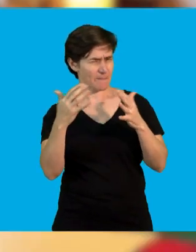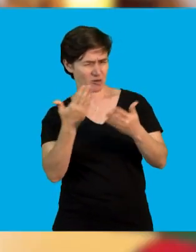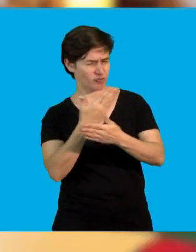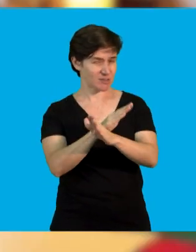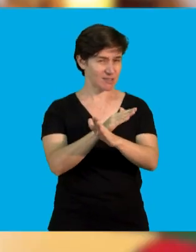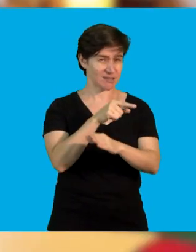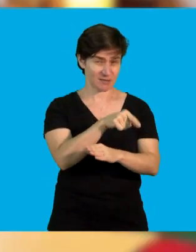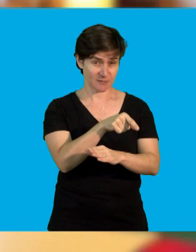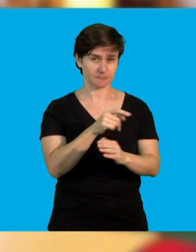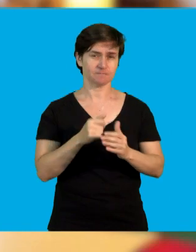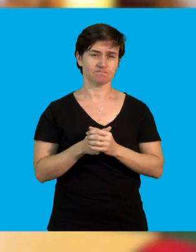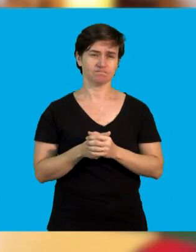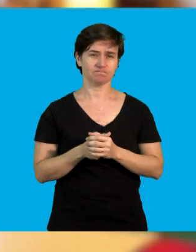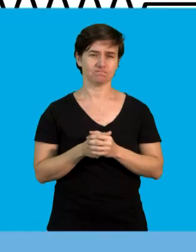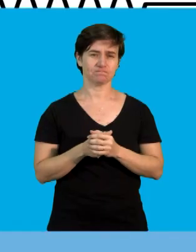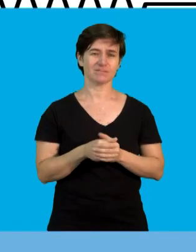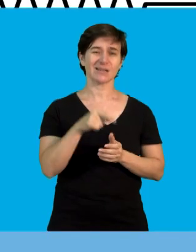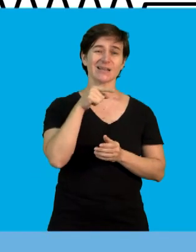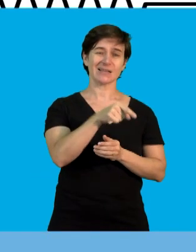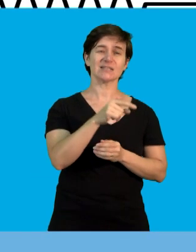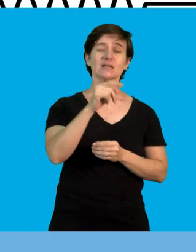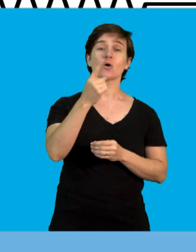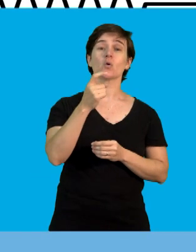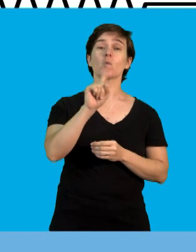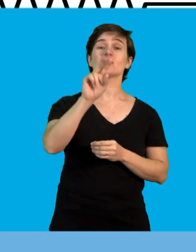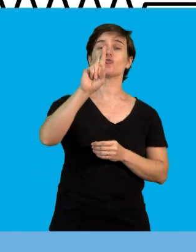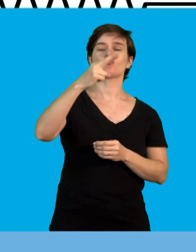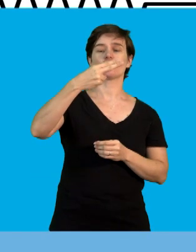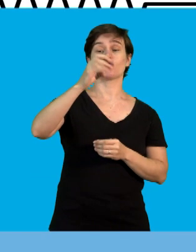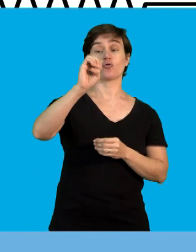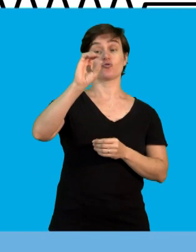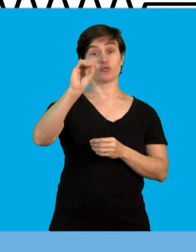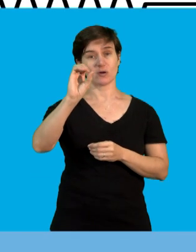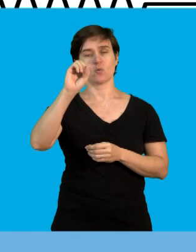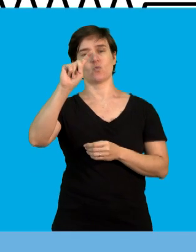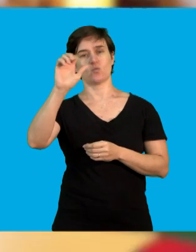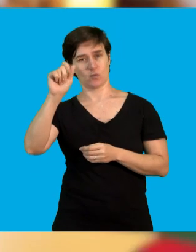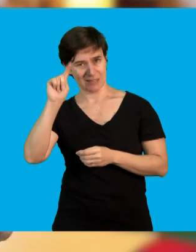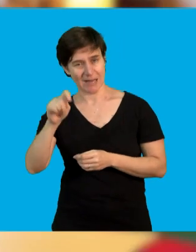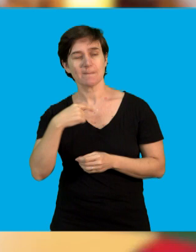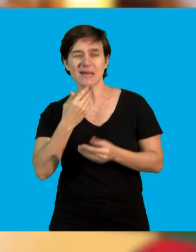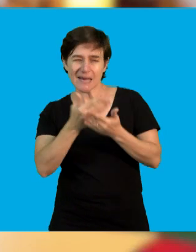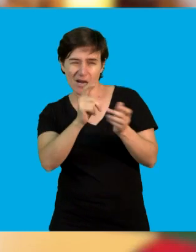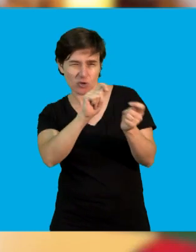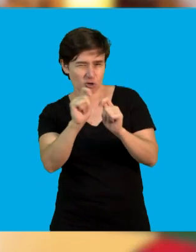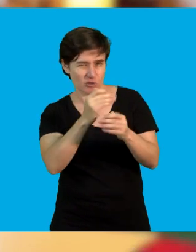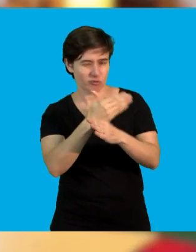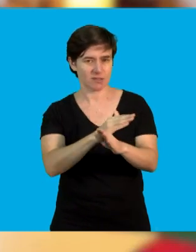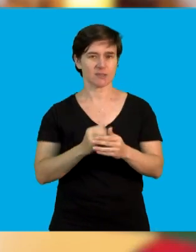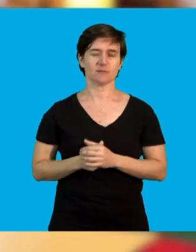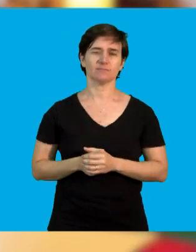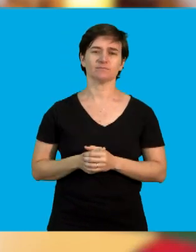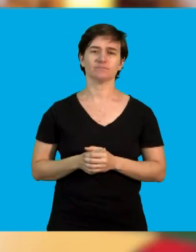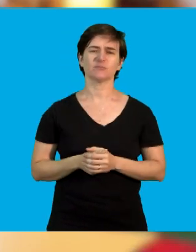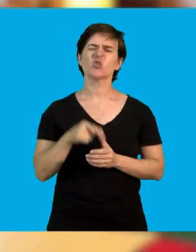resistance in your resistor, that particular resistor will be given the name of a rheostat. So now let's summarize what